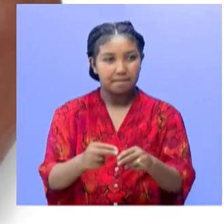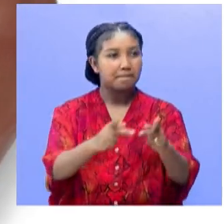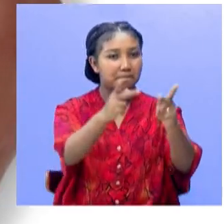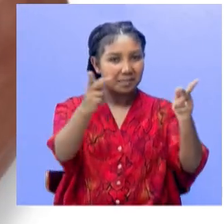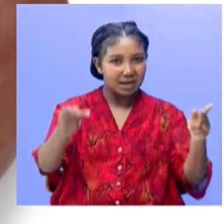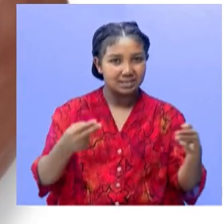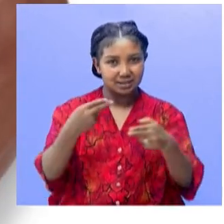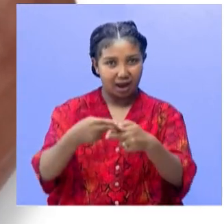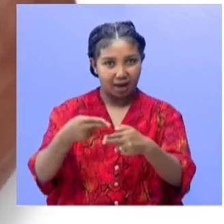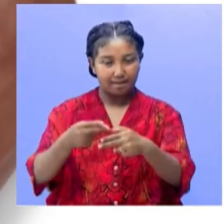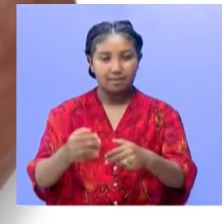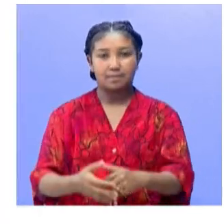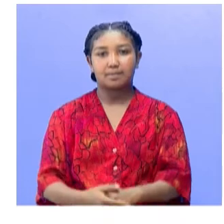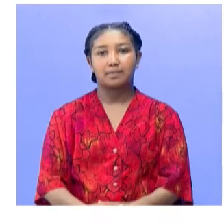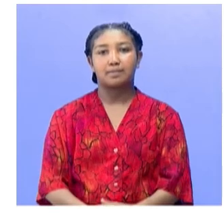places,